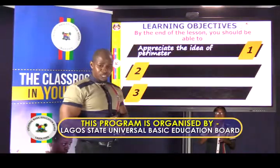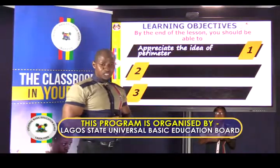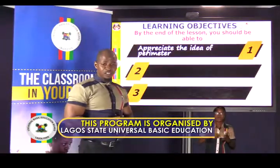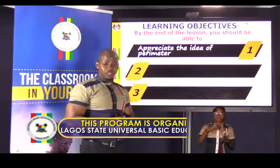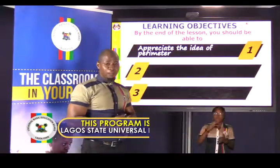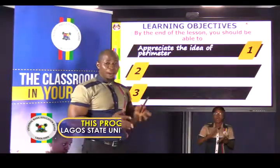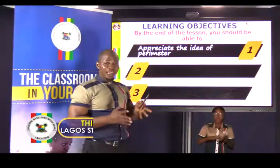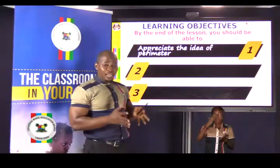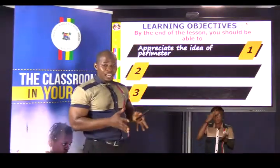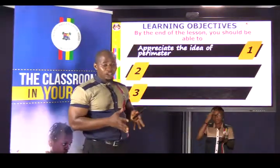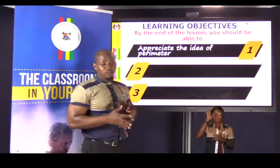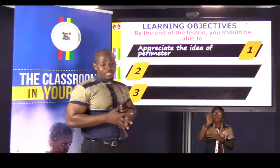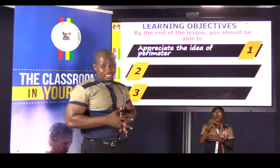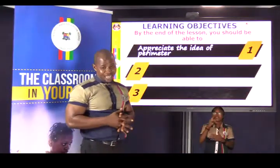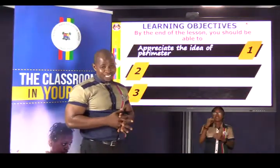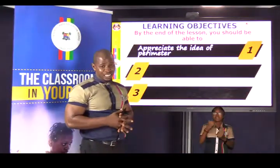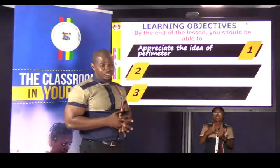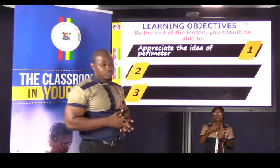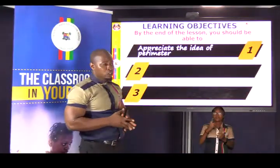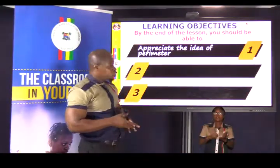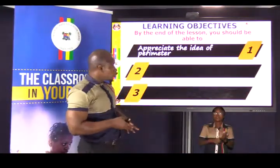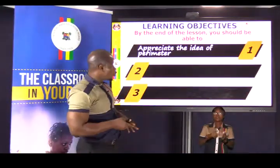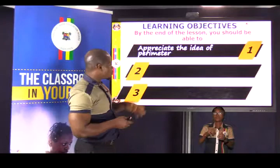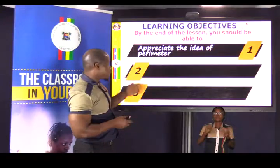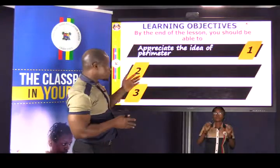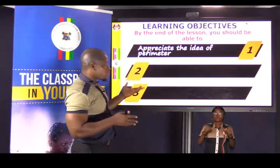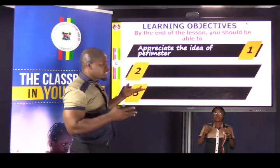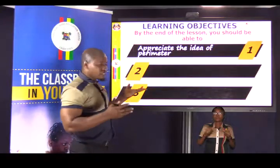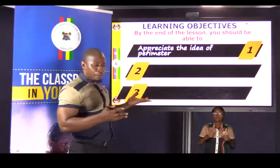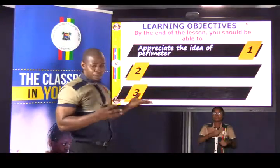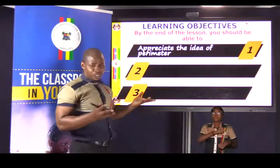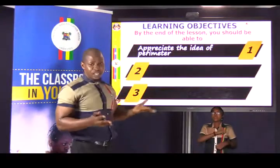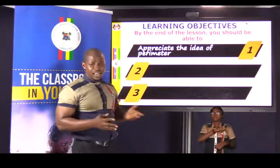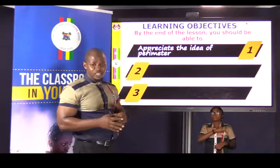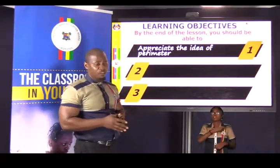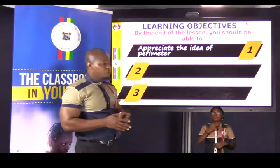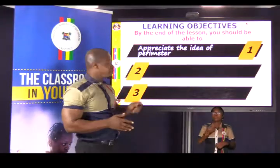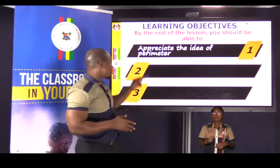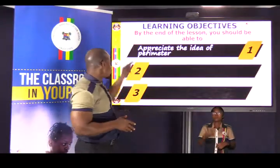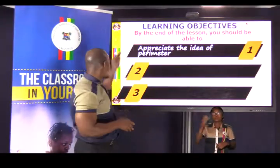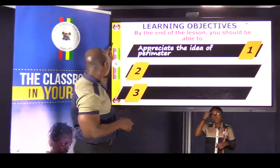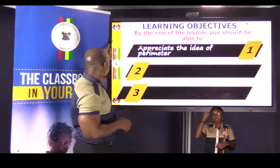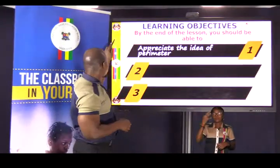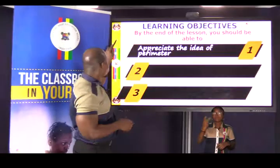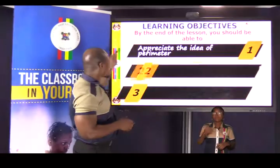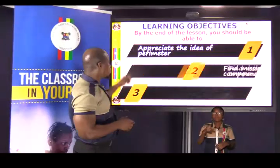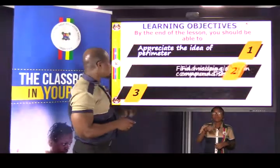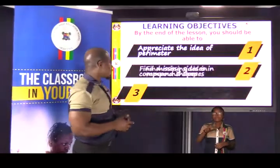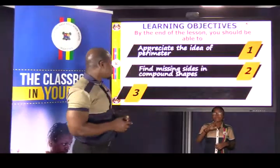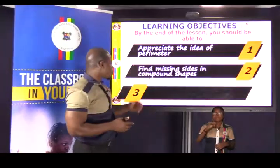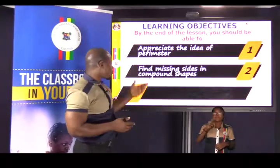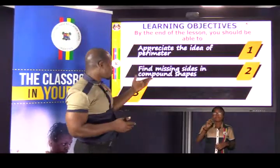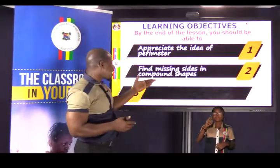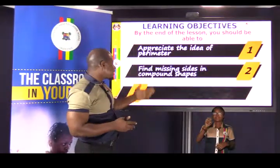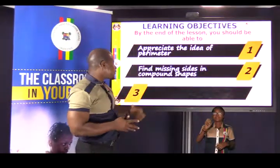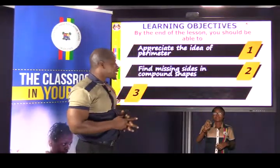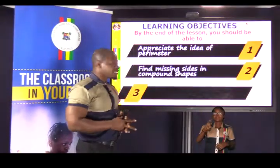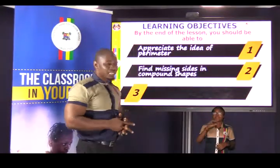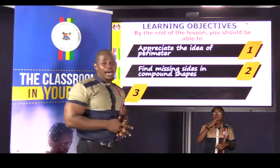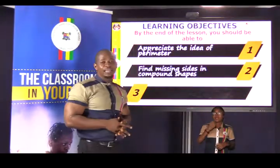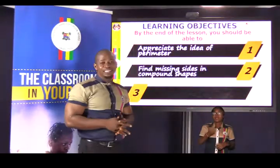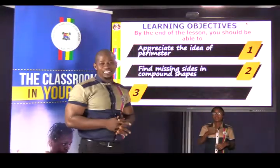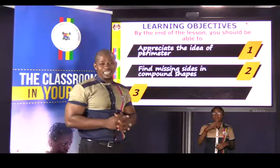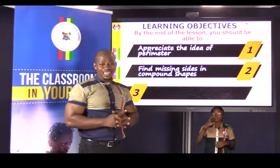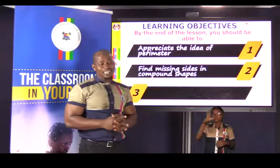learning objectives? By the end of this lesson, you will be able to appreciate the idea of perimeter. You will be able to find